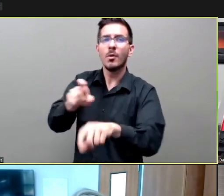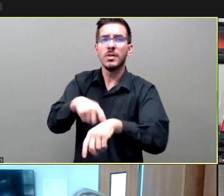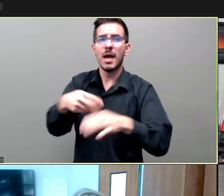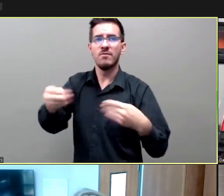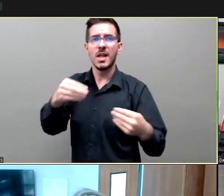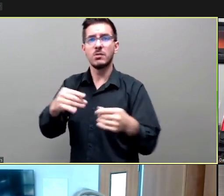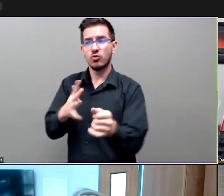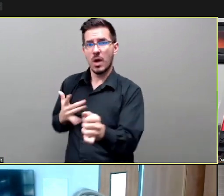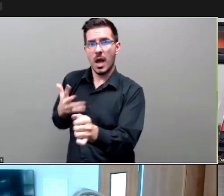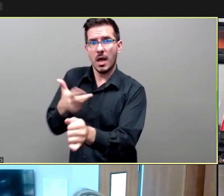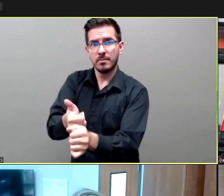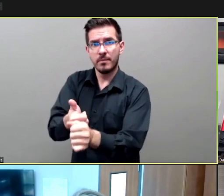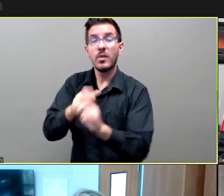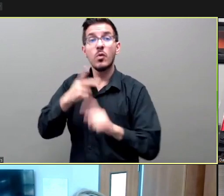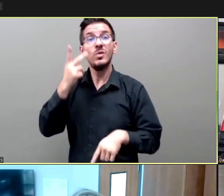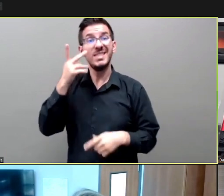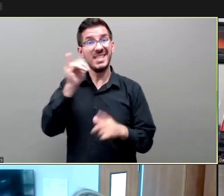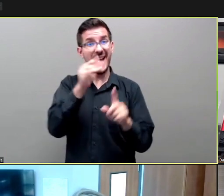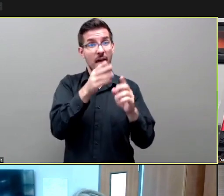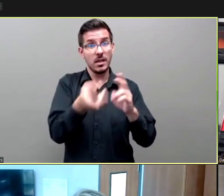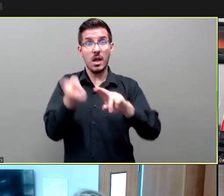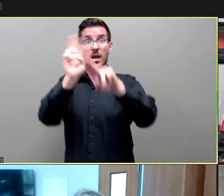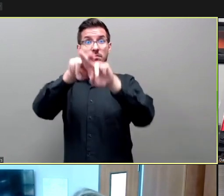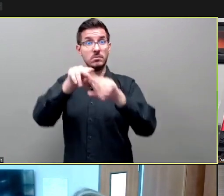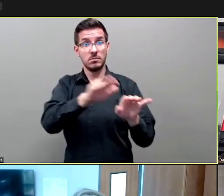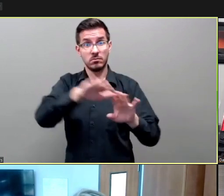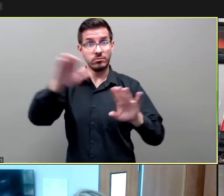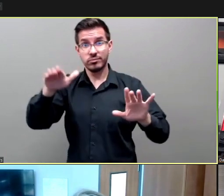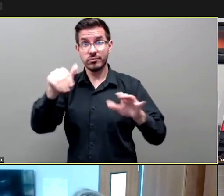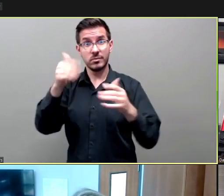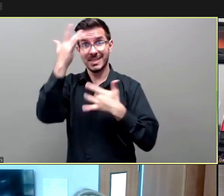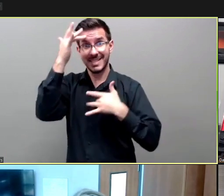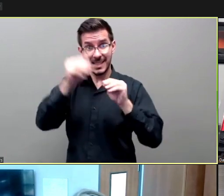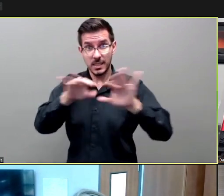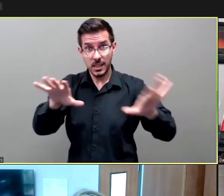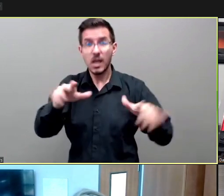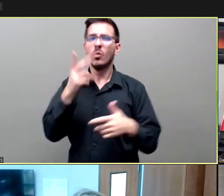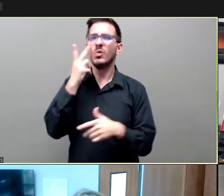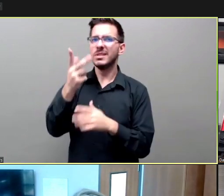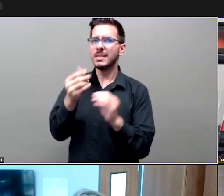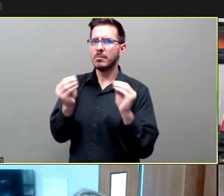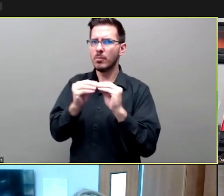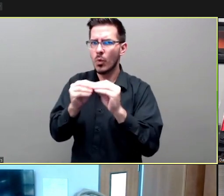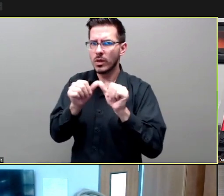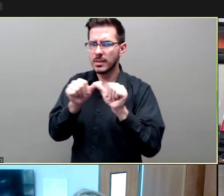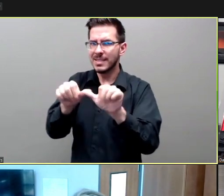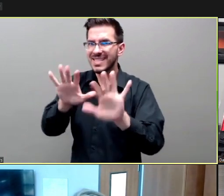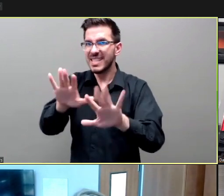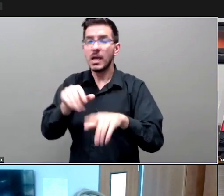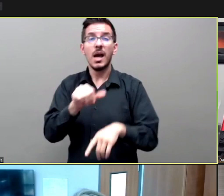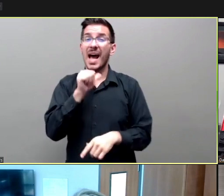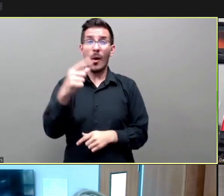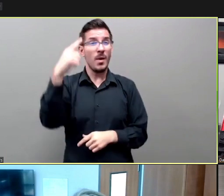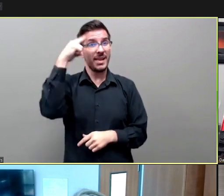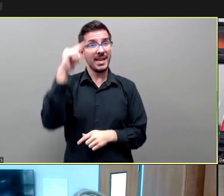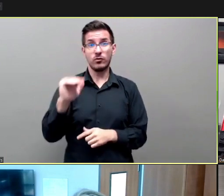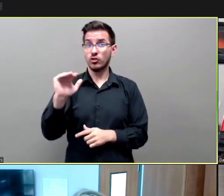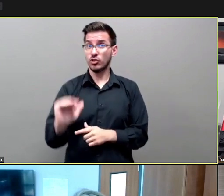we've seen a surge already this year, and we'll see it further. And I don't think for childhood vaccines